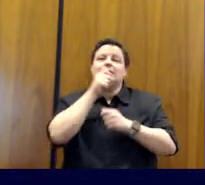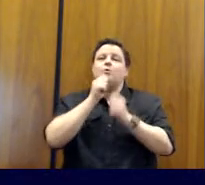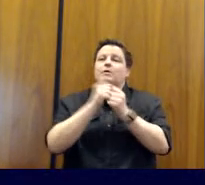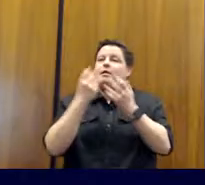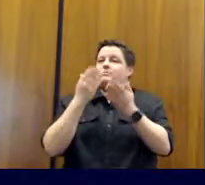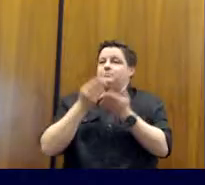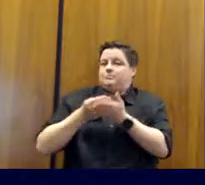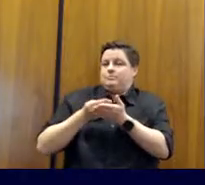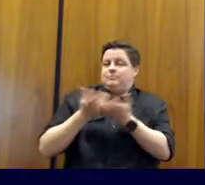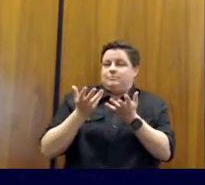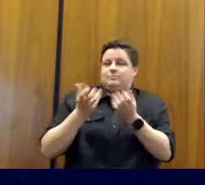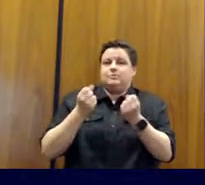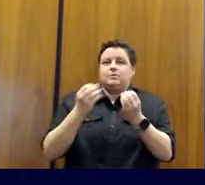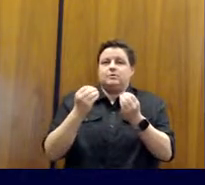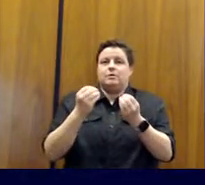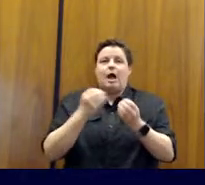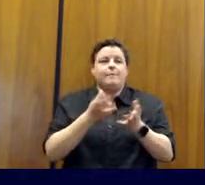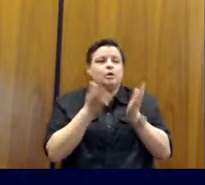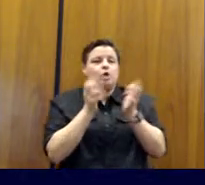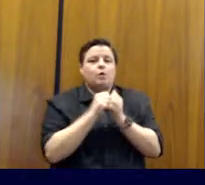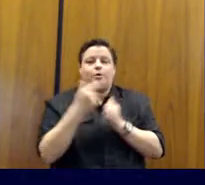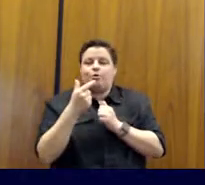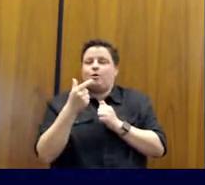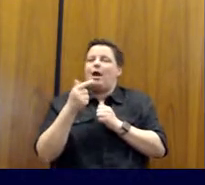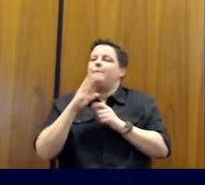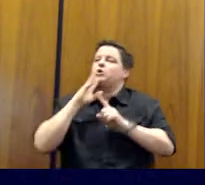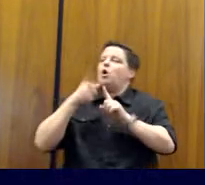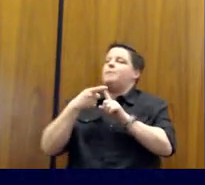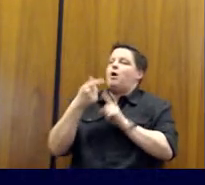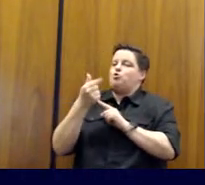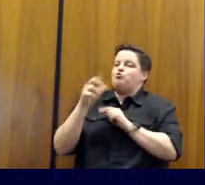to speak to Greg as an individual.